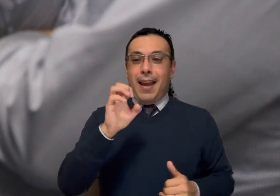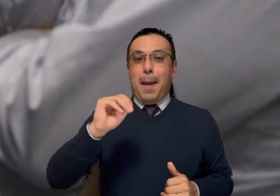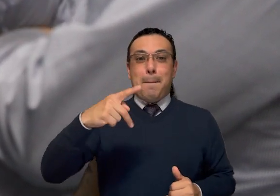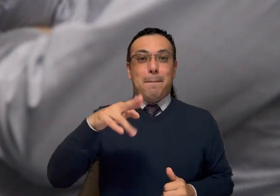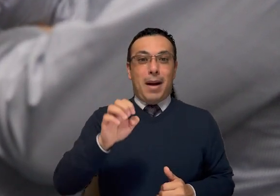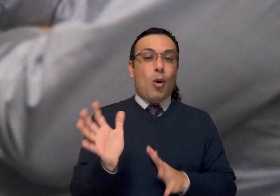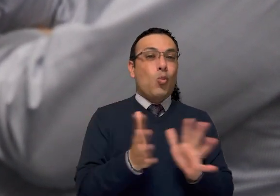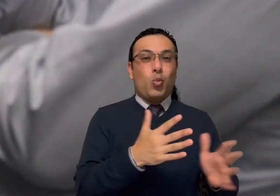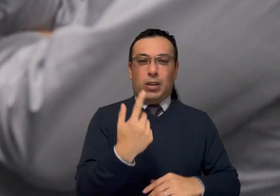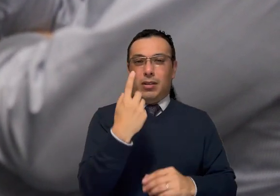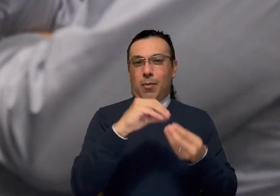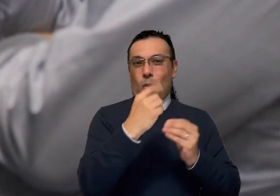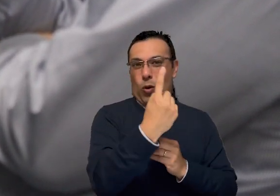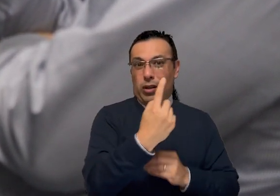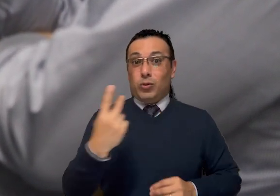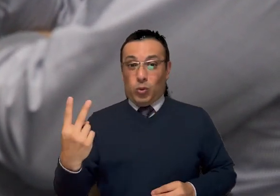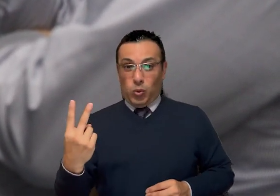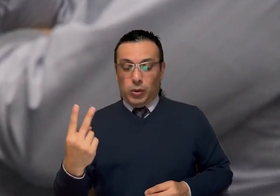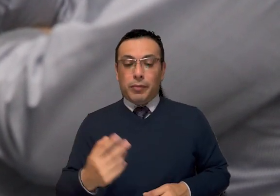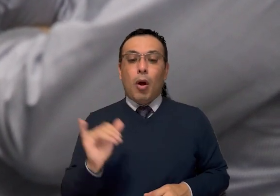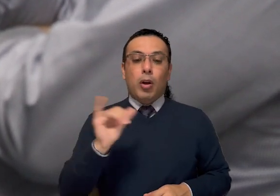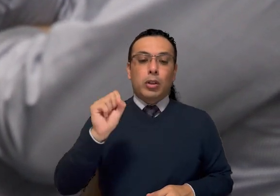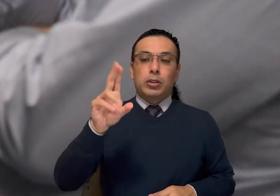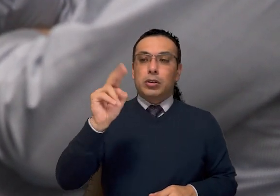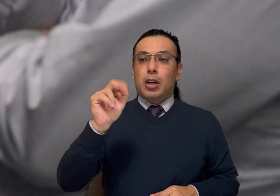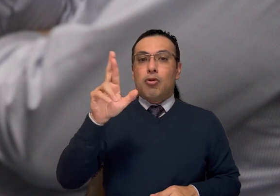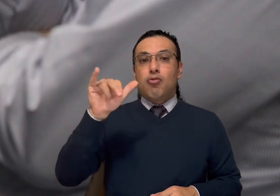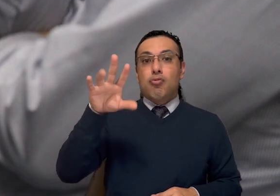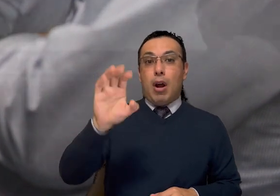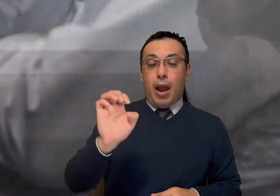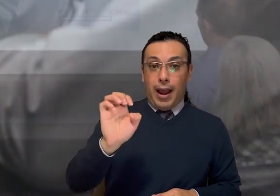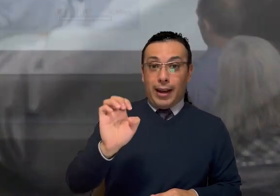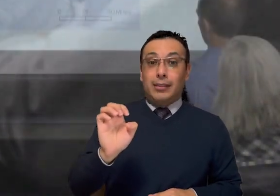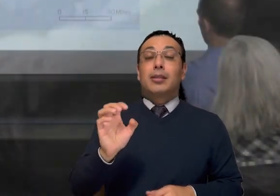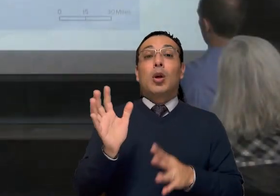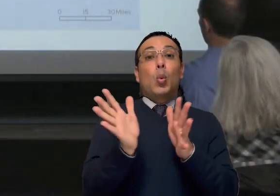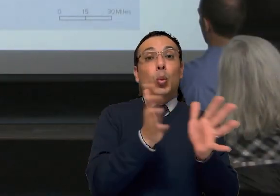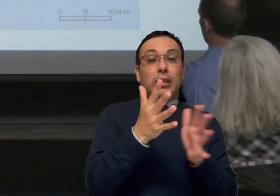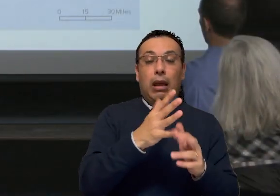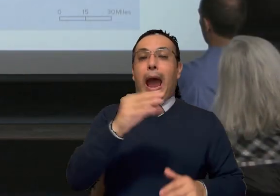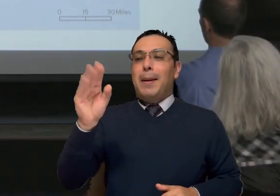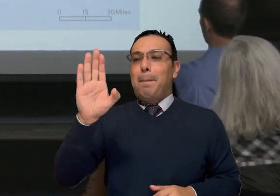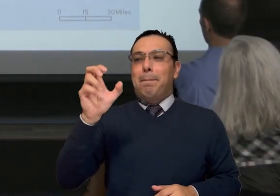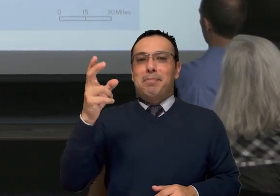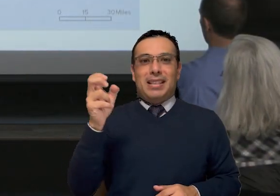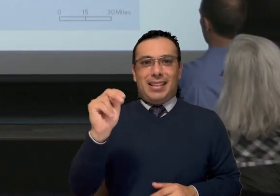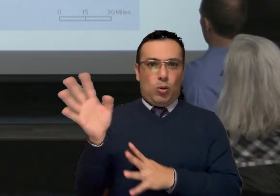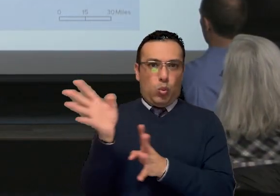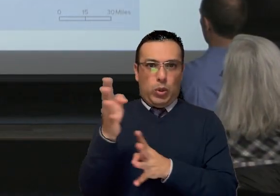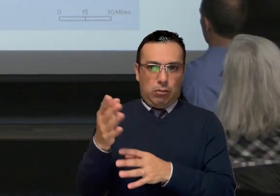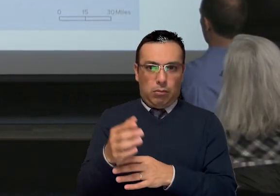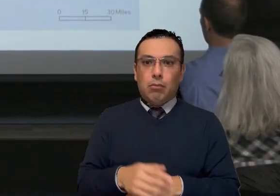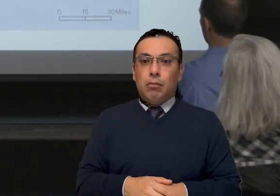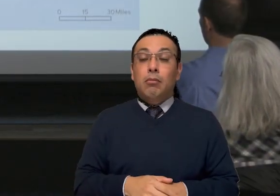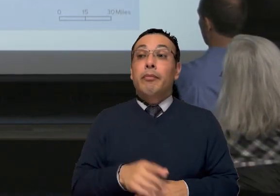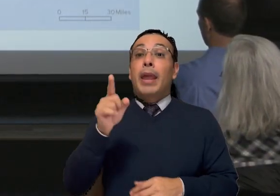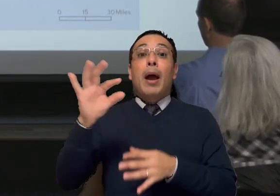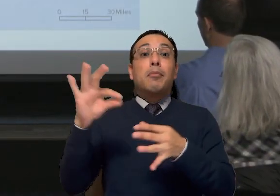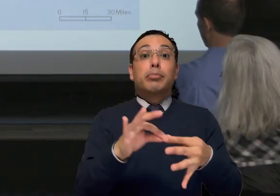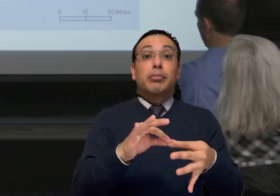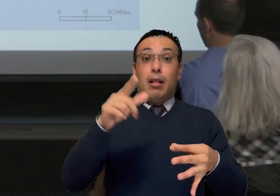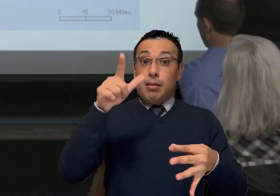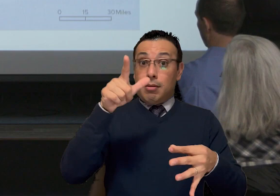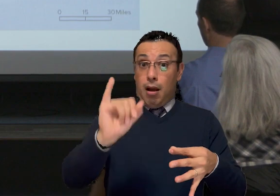1 and 2, and then we have Sunrise Wind and Beacon Wind Farm. And these wind farms are going to connect either directly to